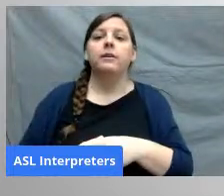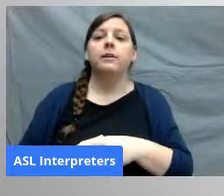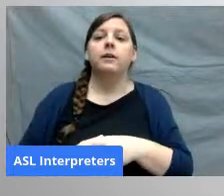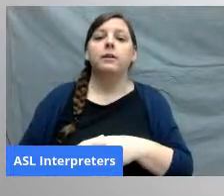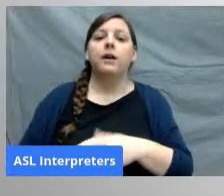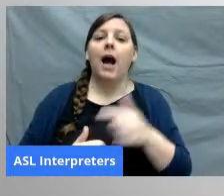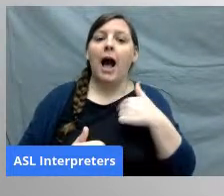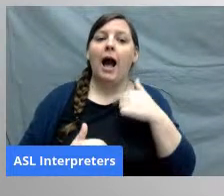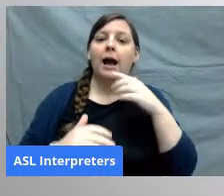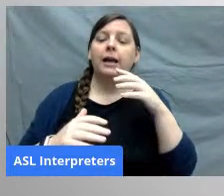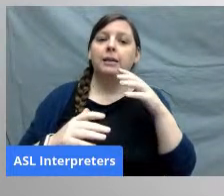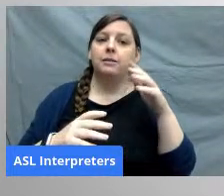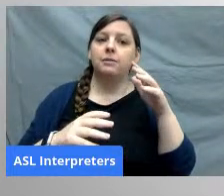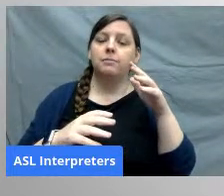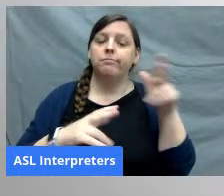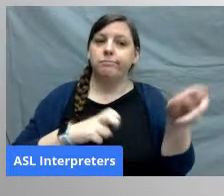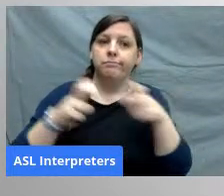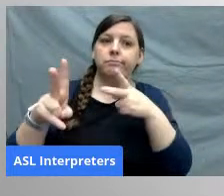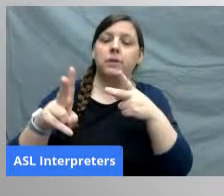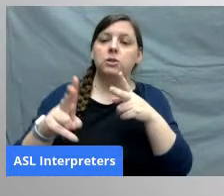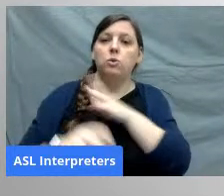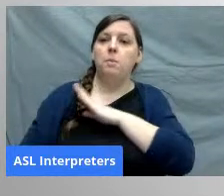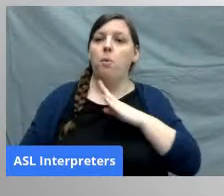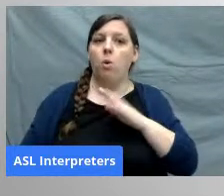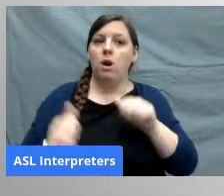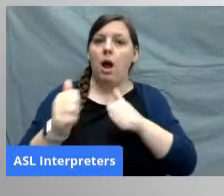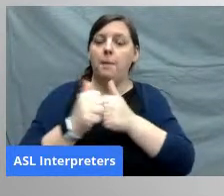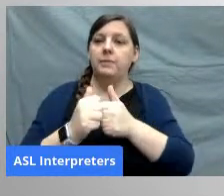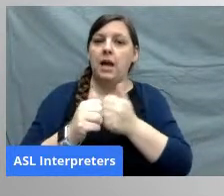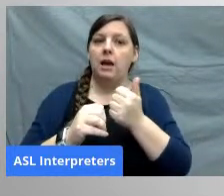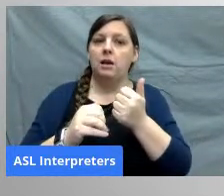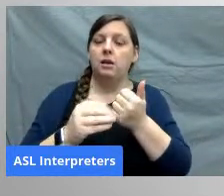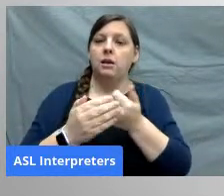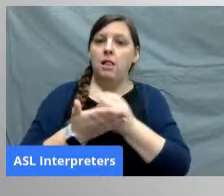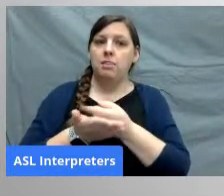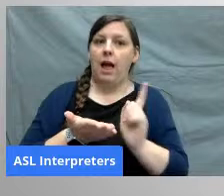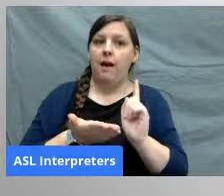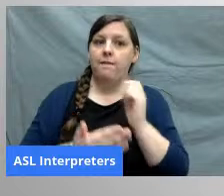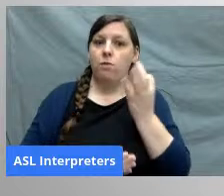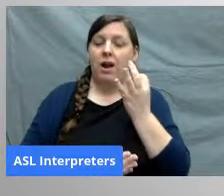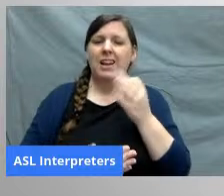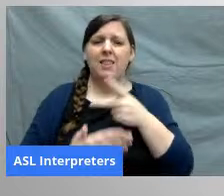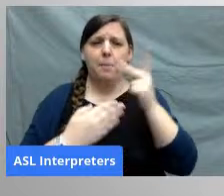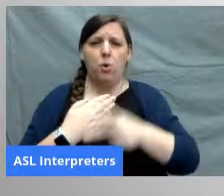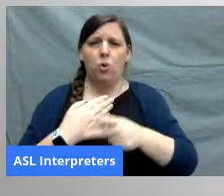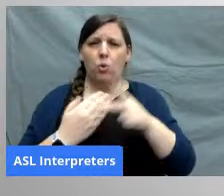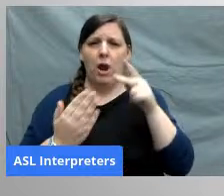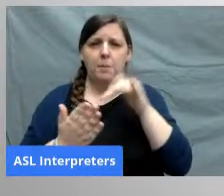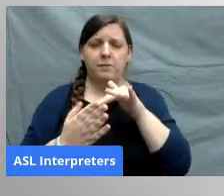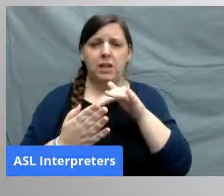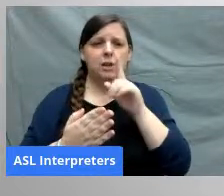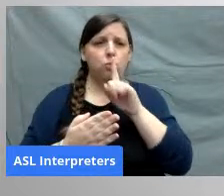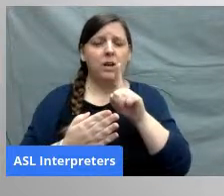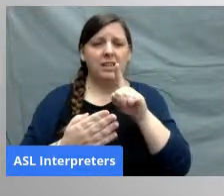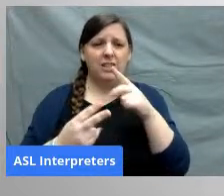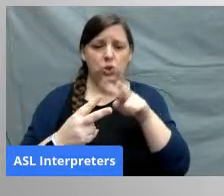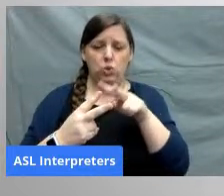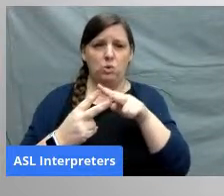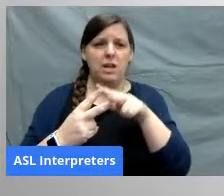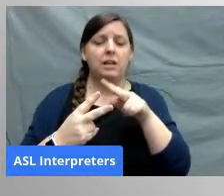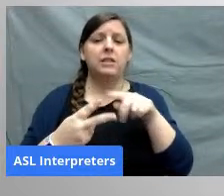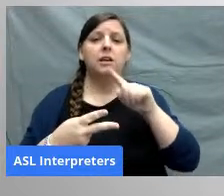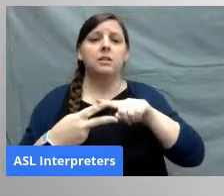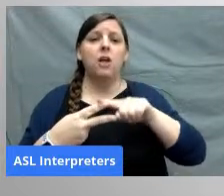the board update last Friday. The program of study is really two things. So on page 7 of